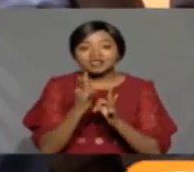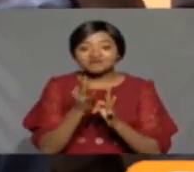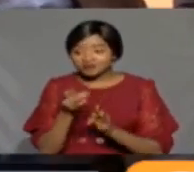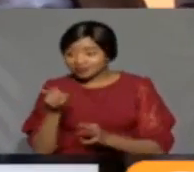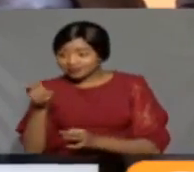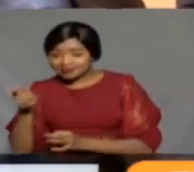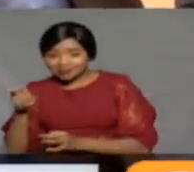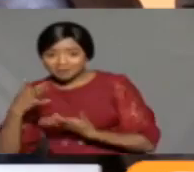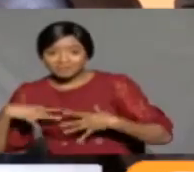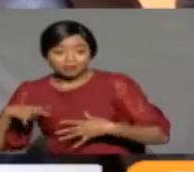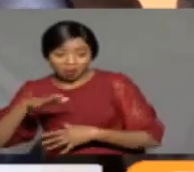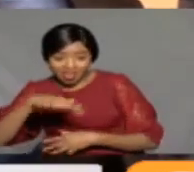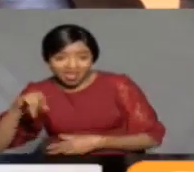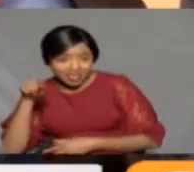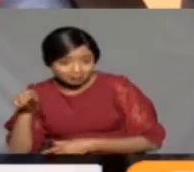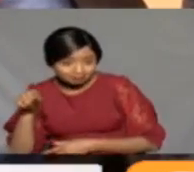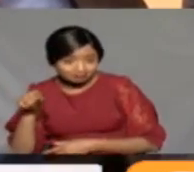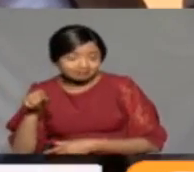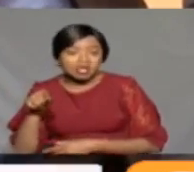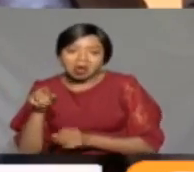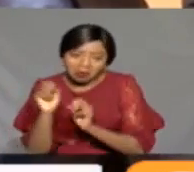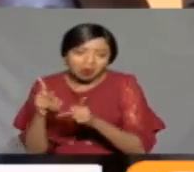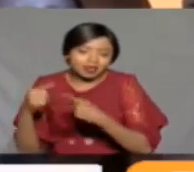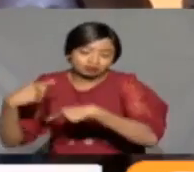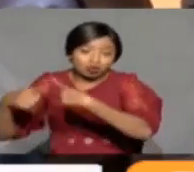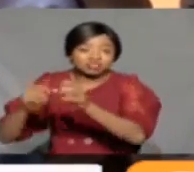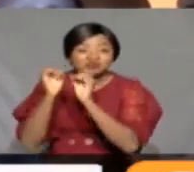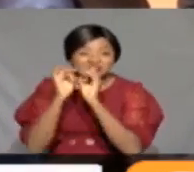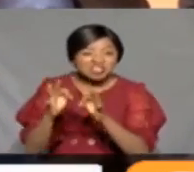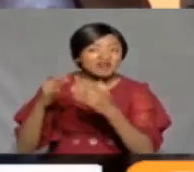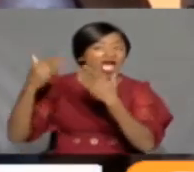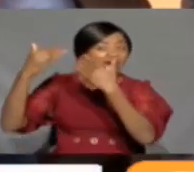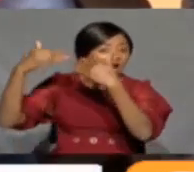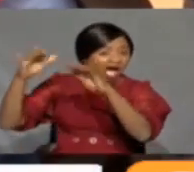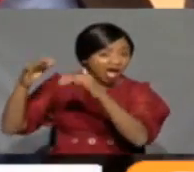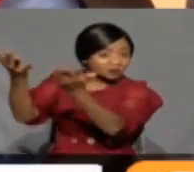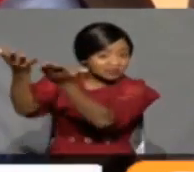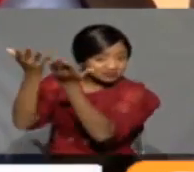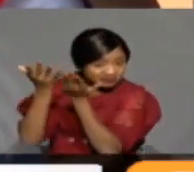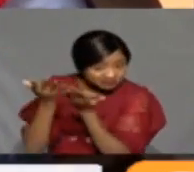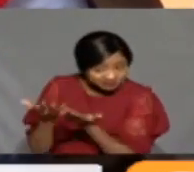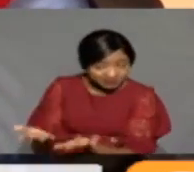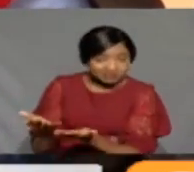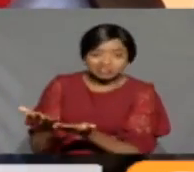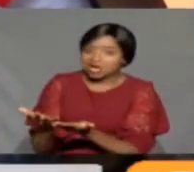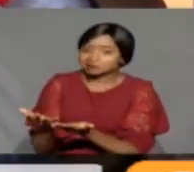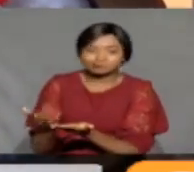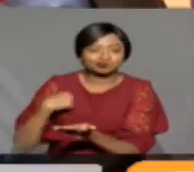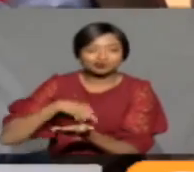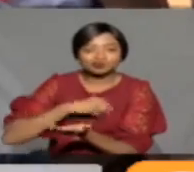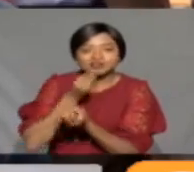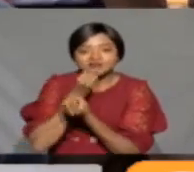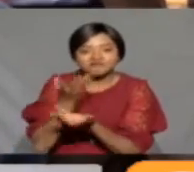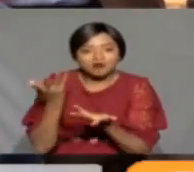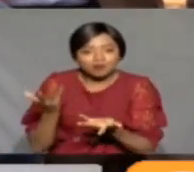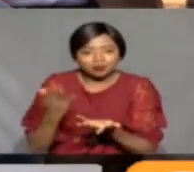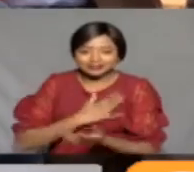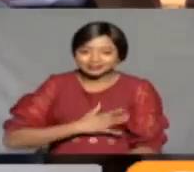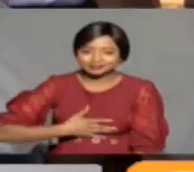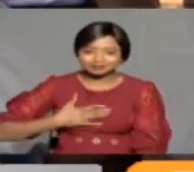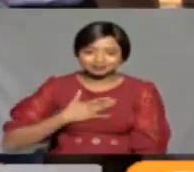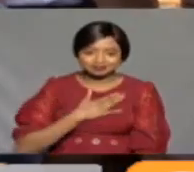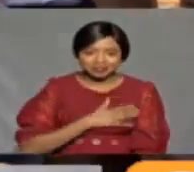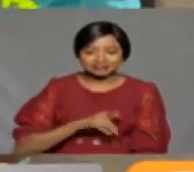ndani ni vijana wa Westlands, waendelee. Na kama kuna wenye hawaksi wa Westlands, we are saying they